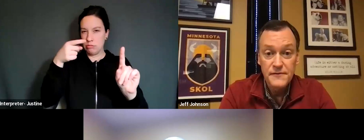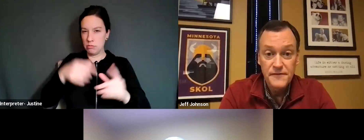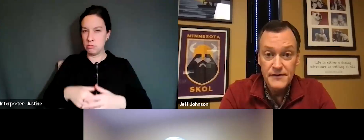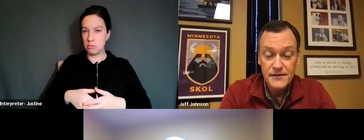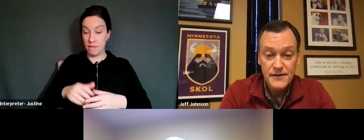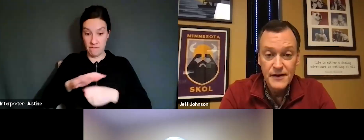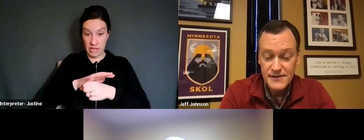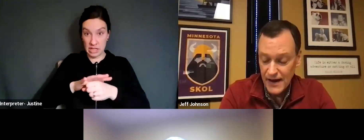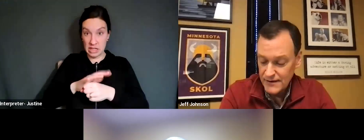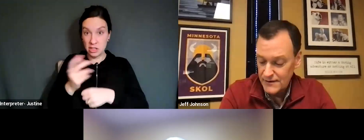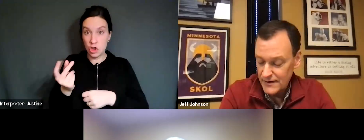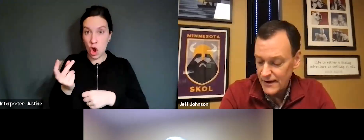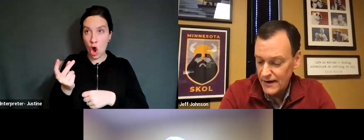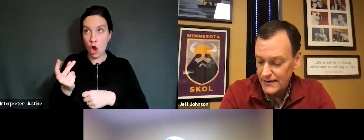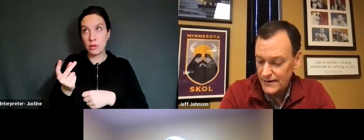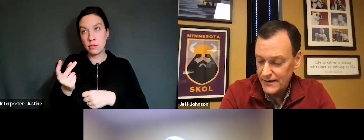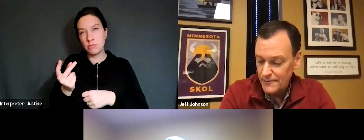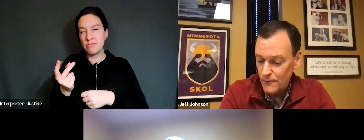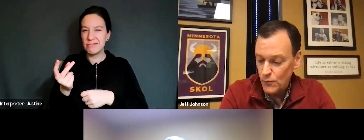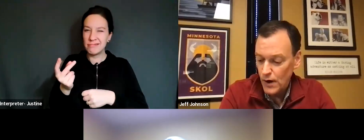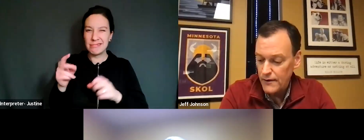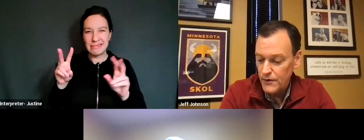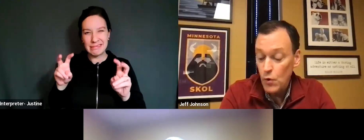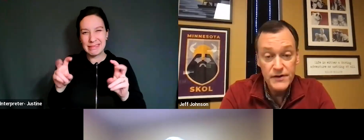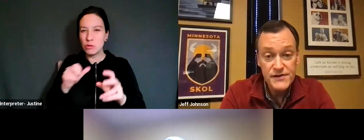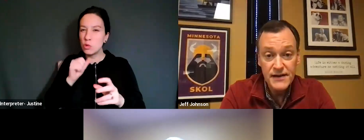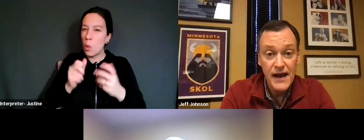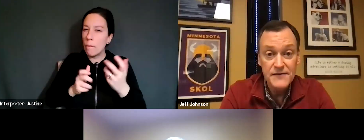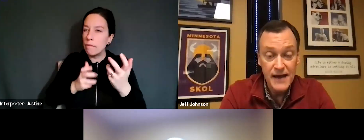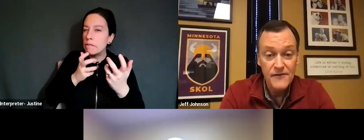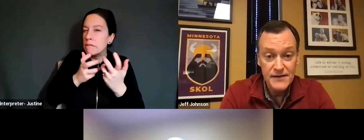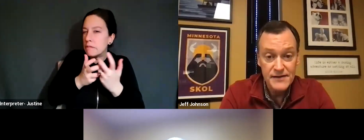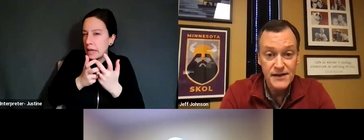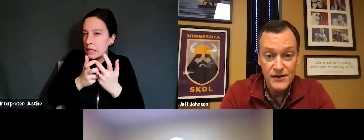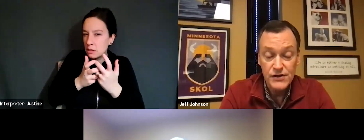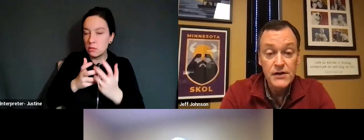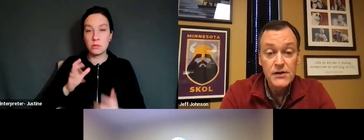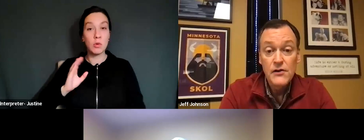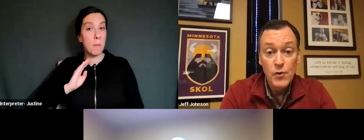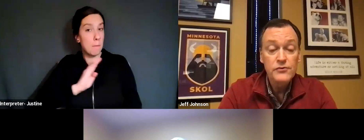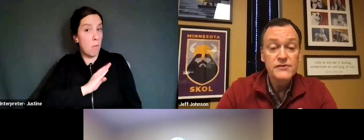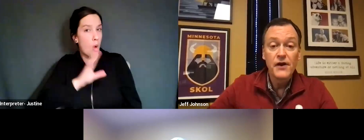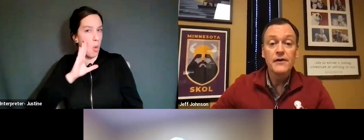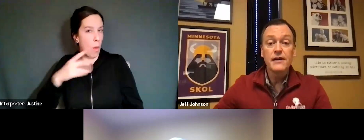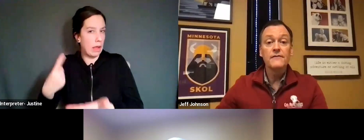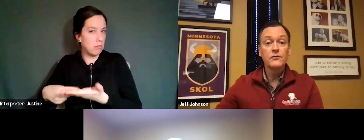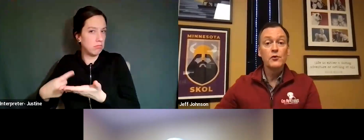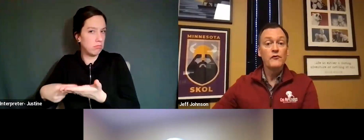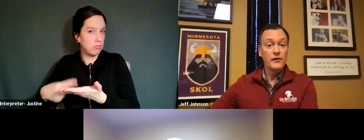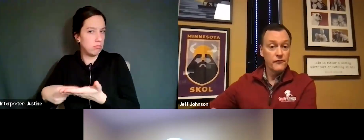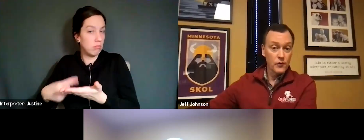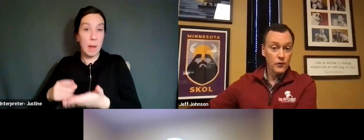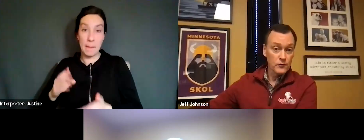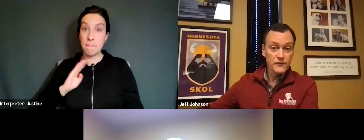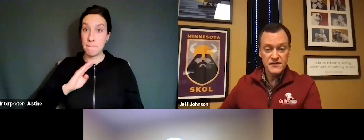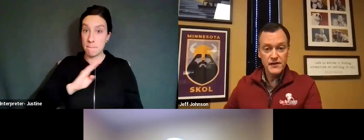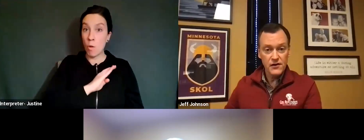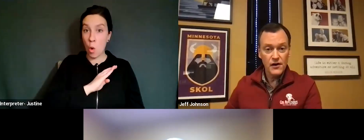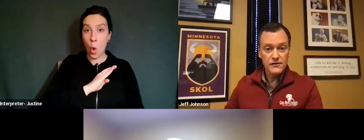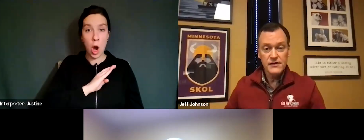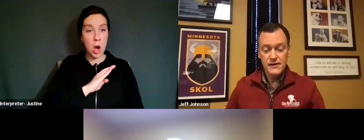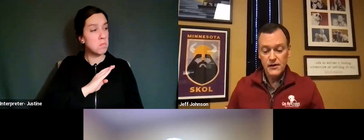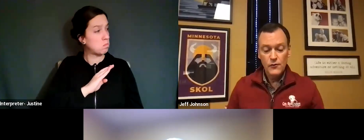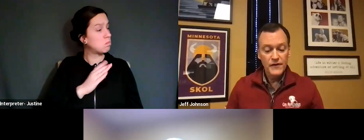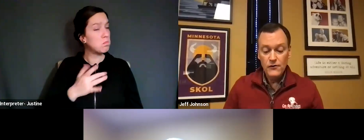don't fit. Exactly. And the board is going to have that discussion. The board was very comfortable moving forward with